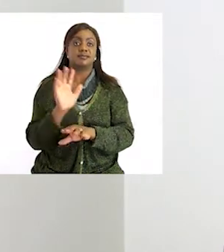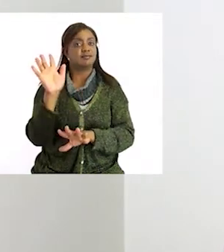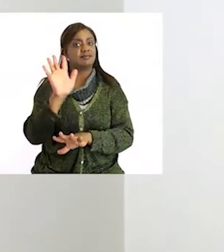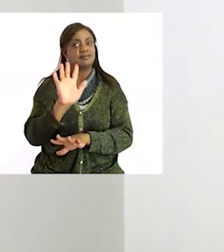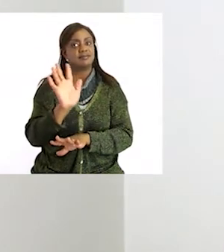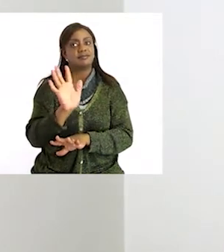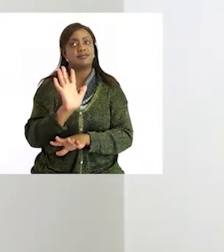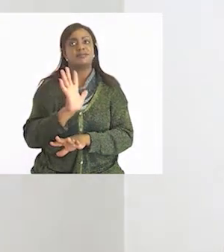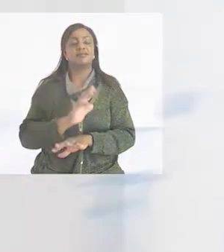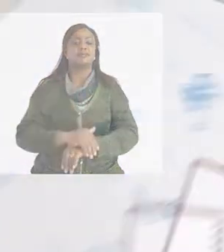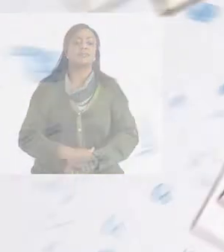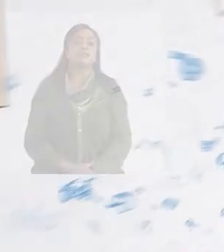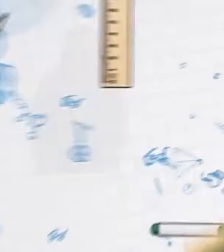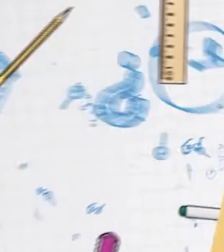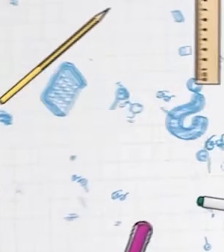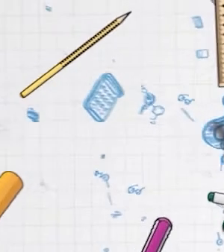is goodbye.